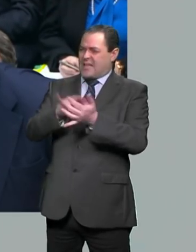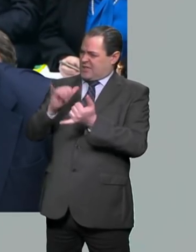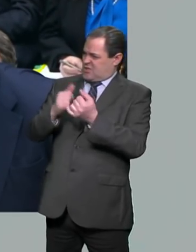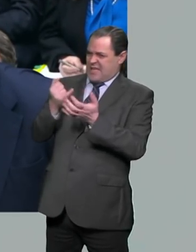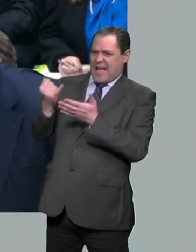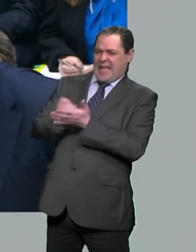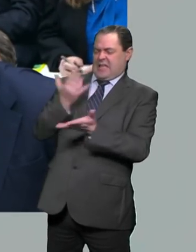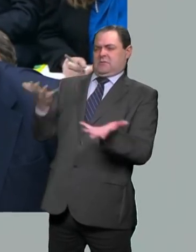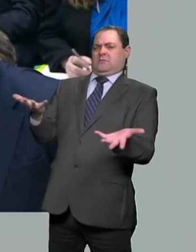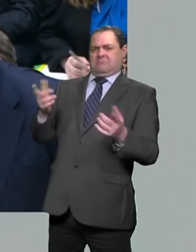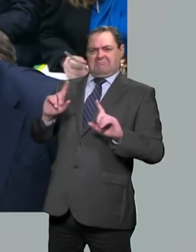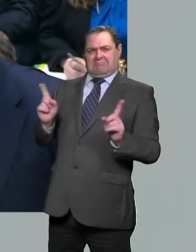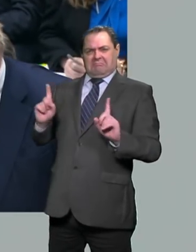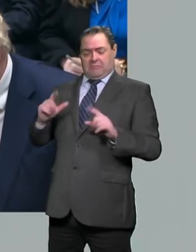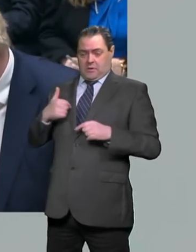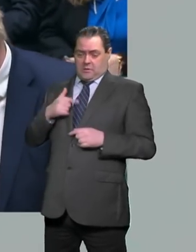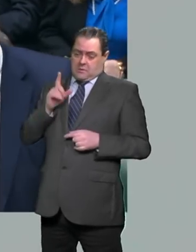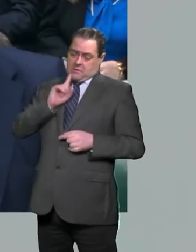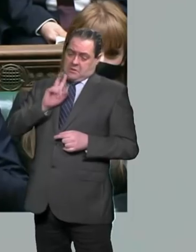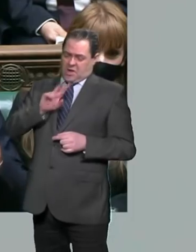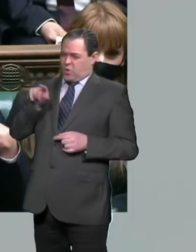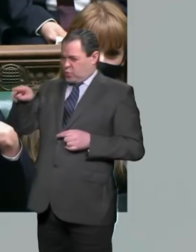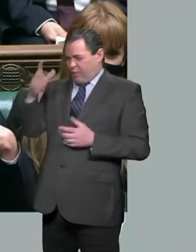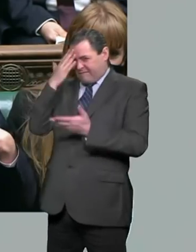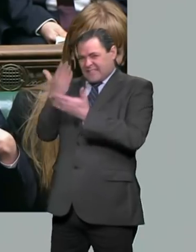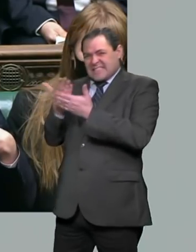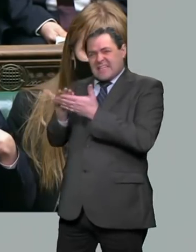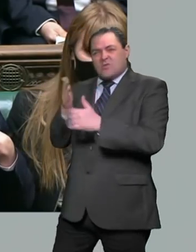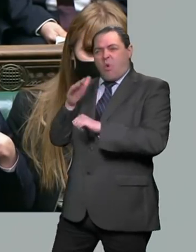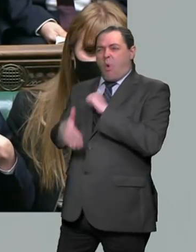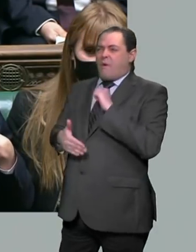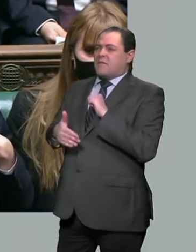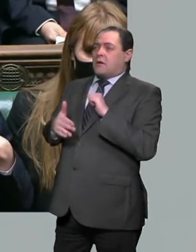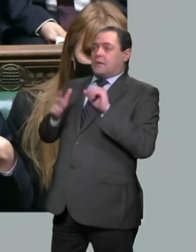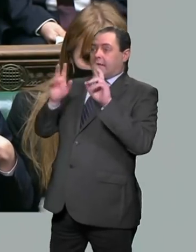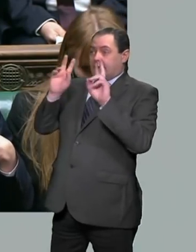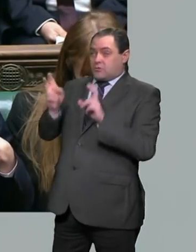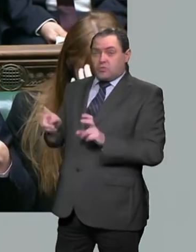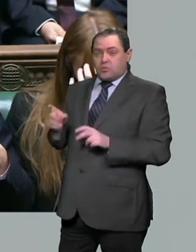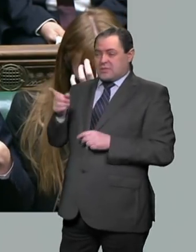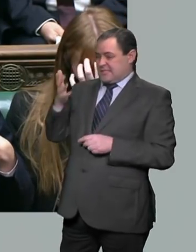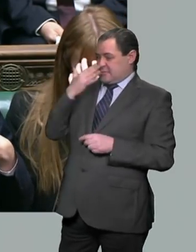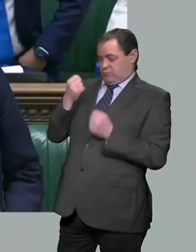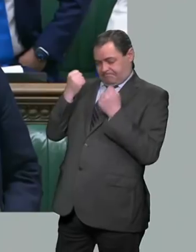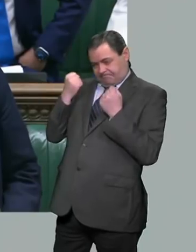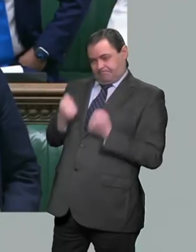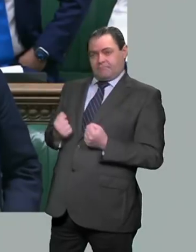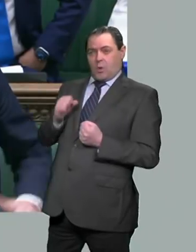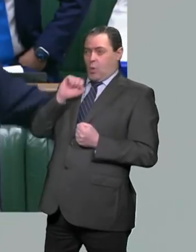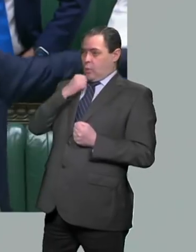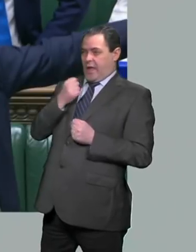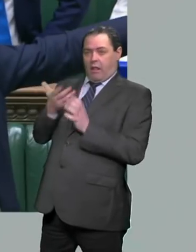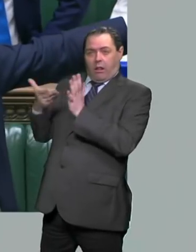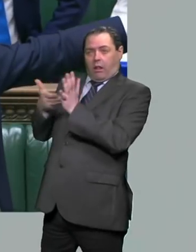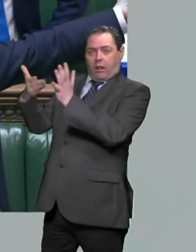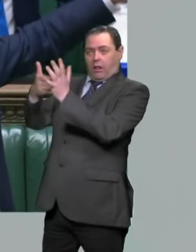we're doing, just in the last few days, while he's been fixated on the issues that he's absolutely determined to escalate,